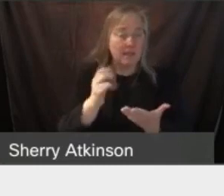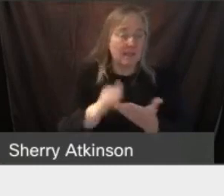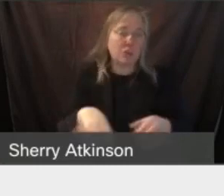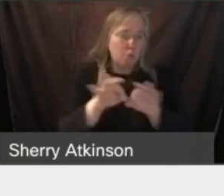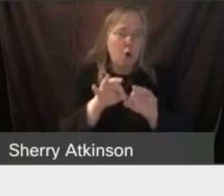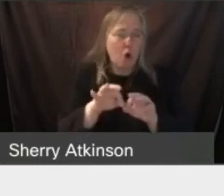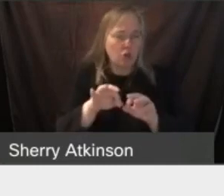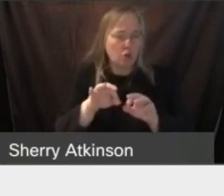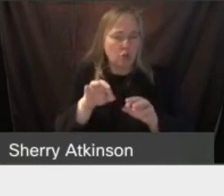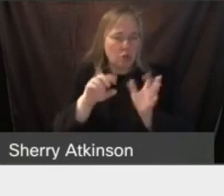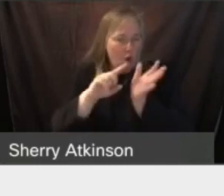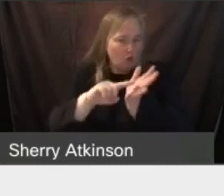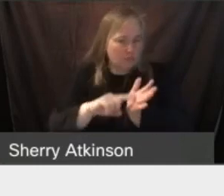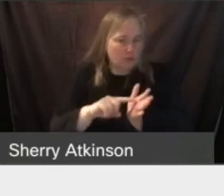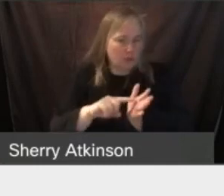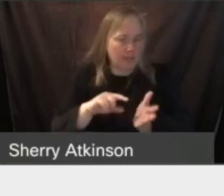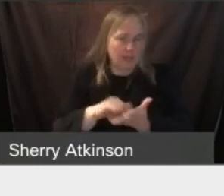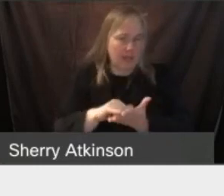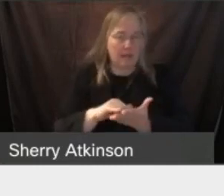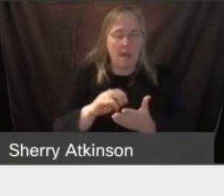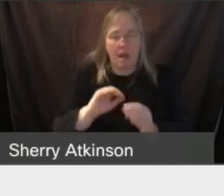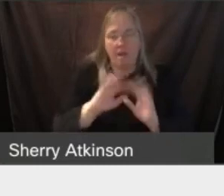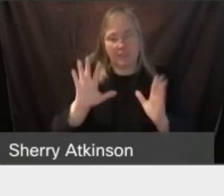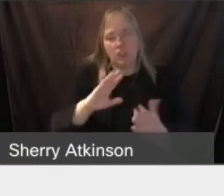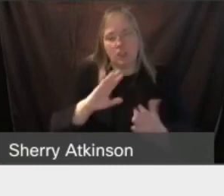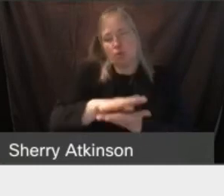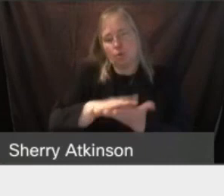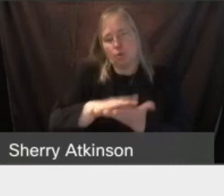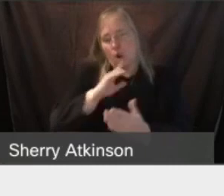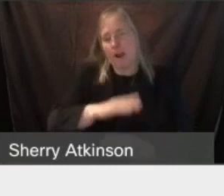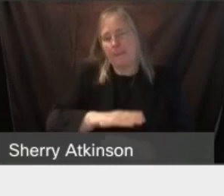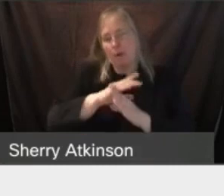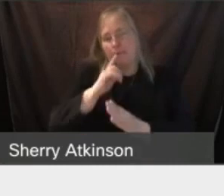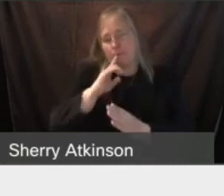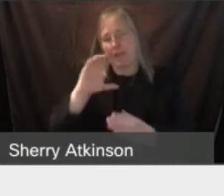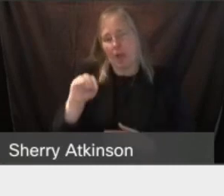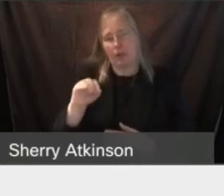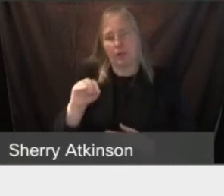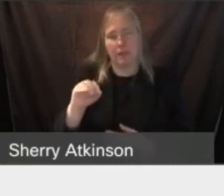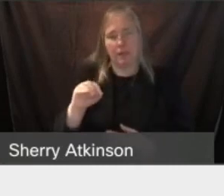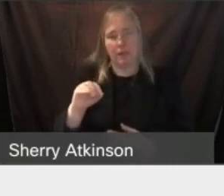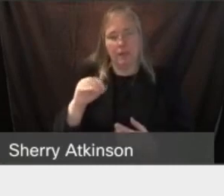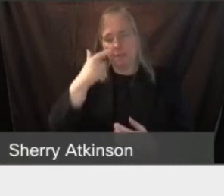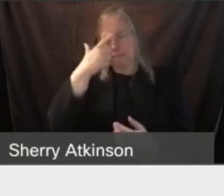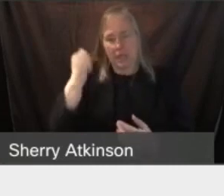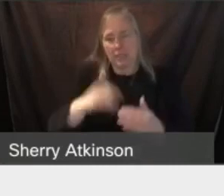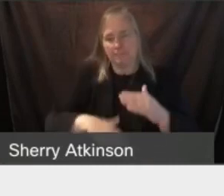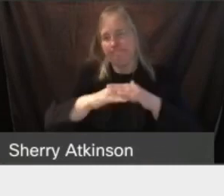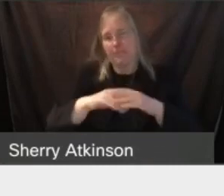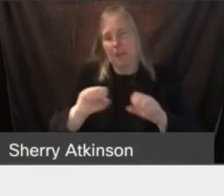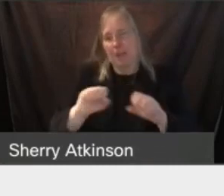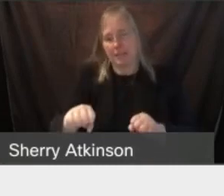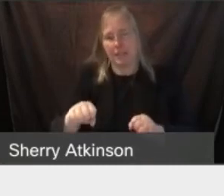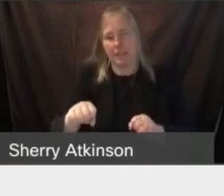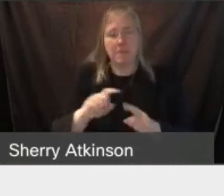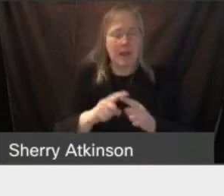Obviously, schools have been a bit of a barrier for the for the county, the capacity and things like that. But anyway, so those are,